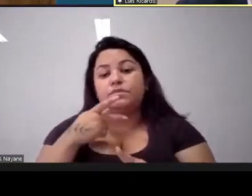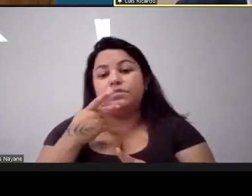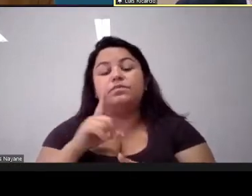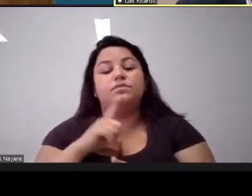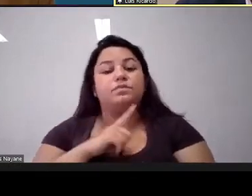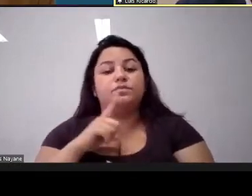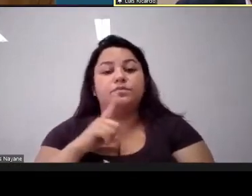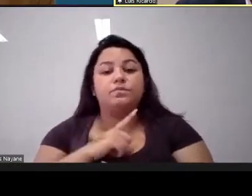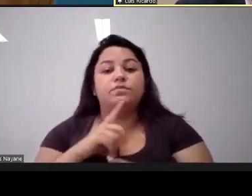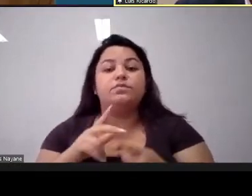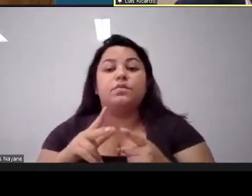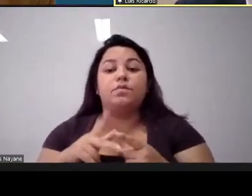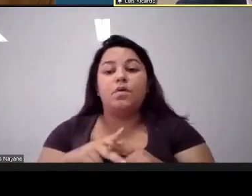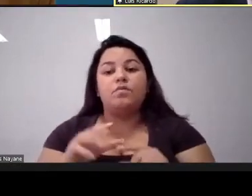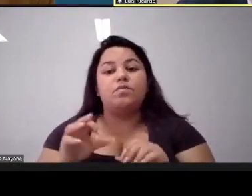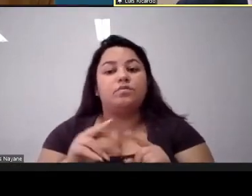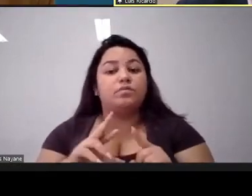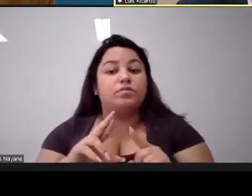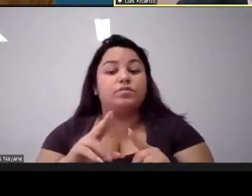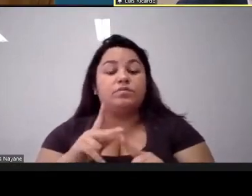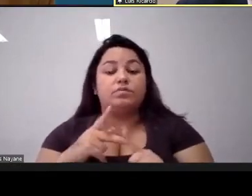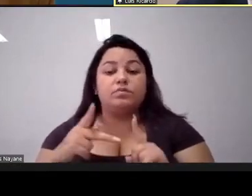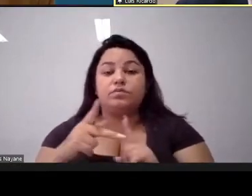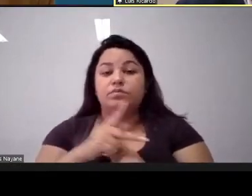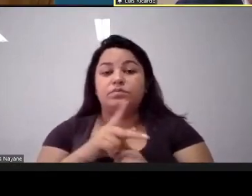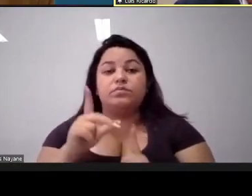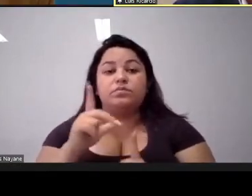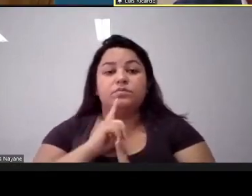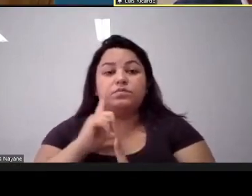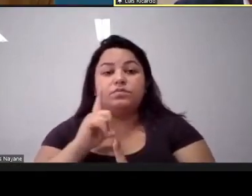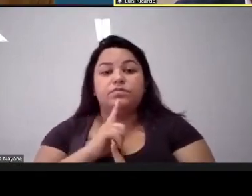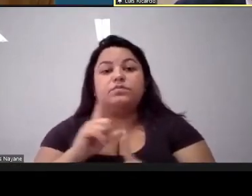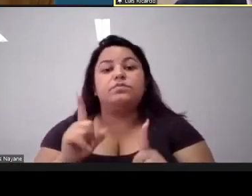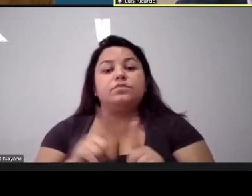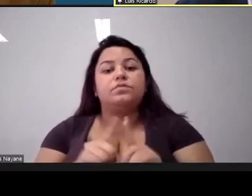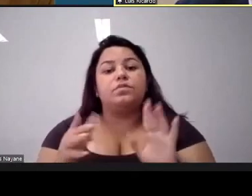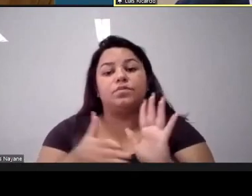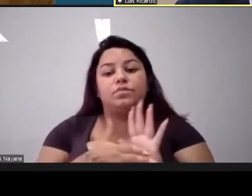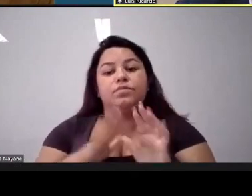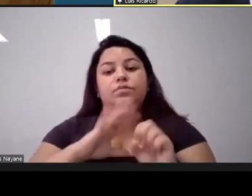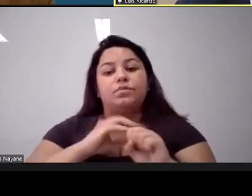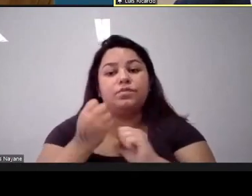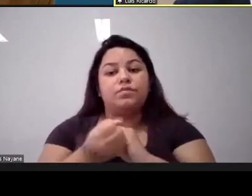about challenges and opportunities, we have the